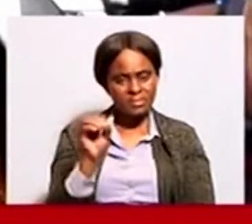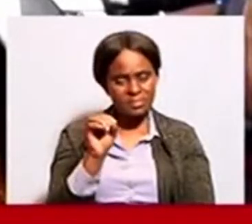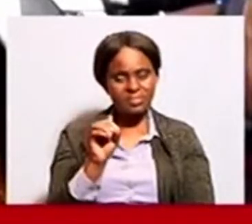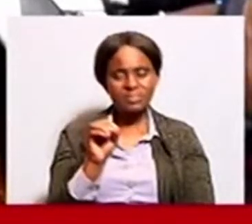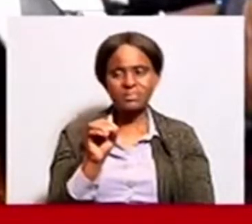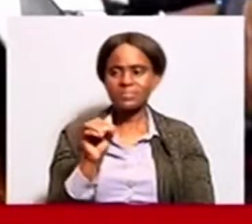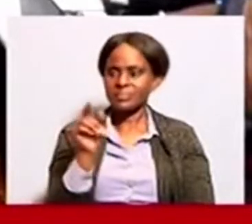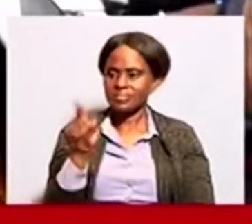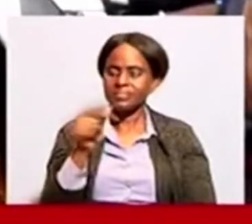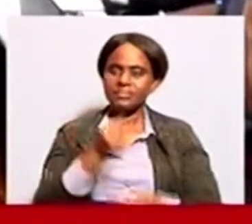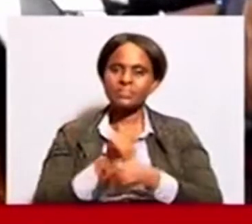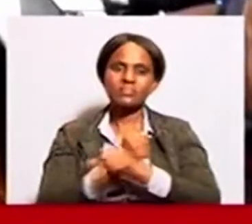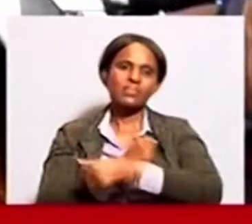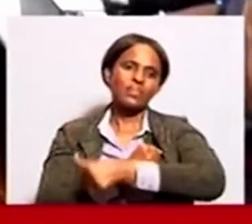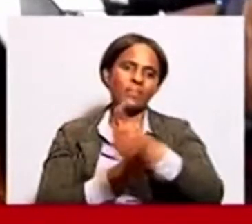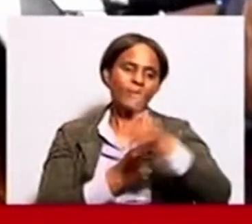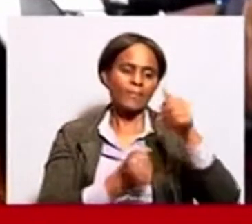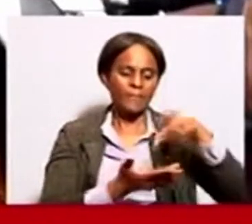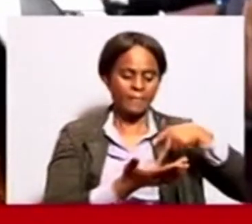Before you make any payment,